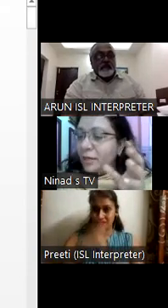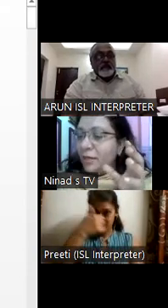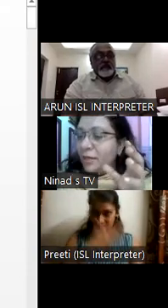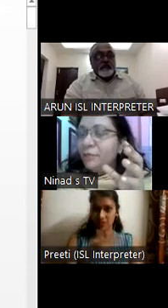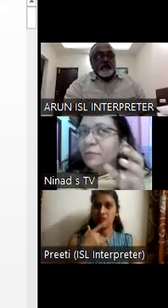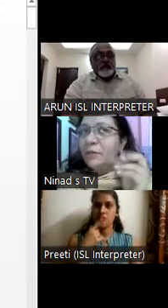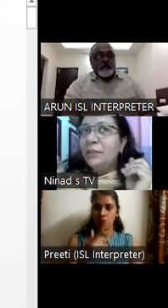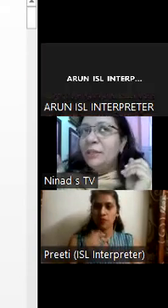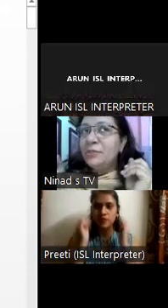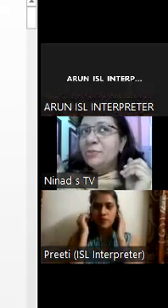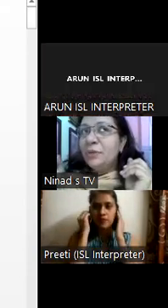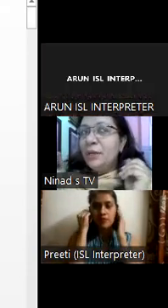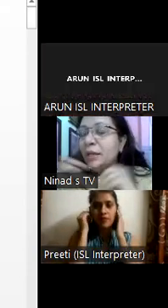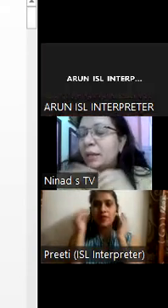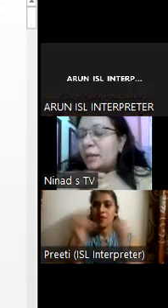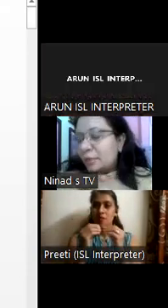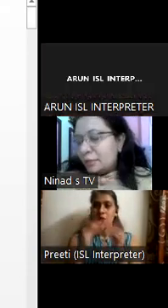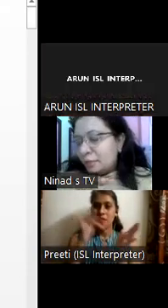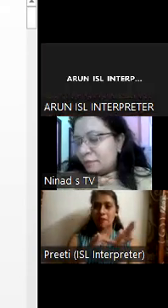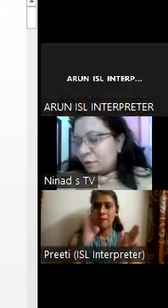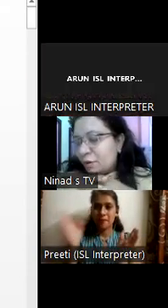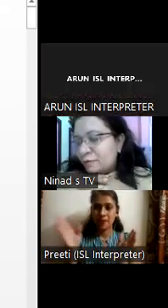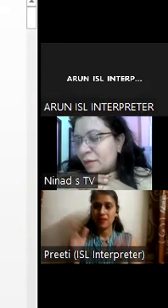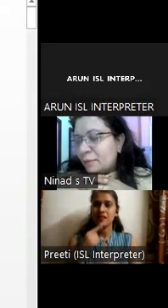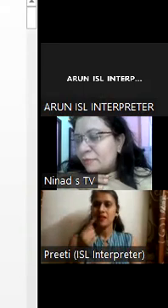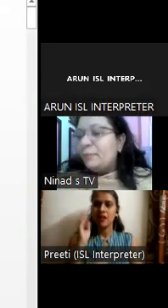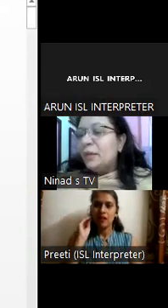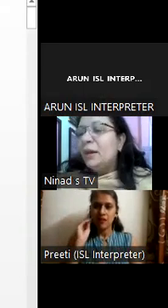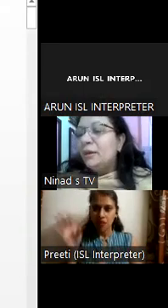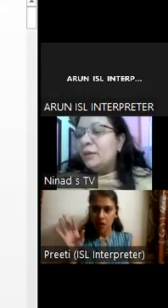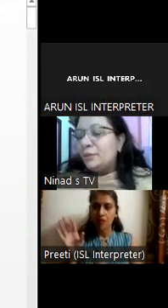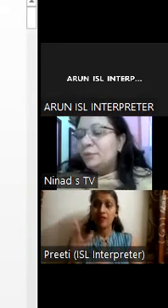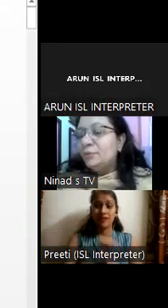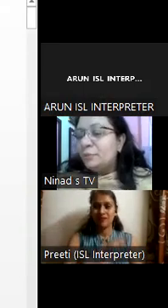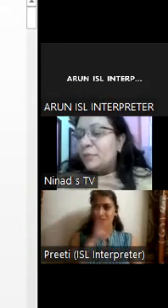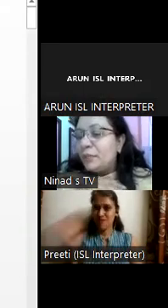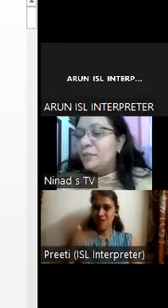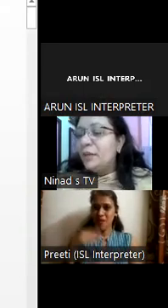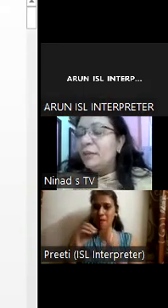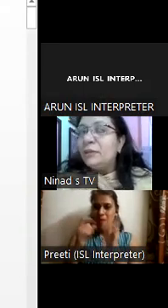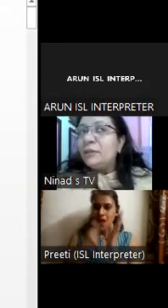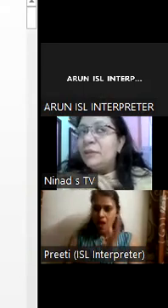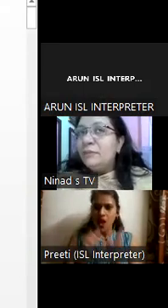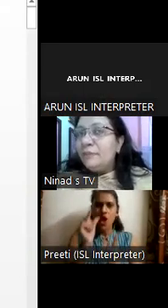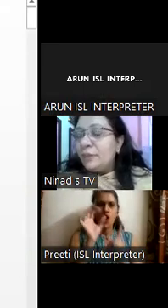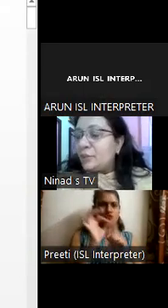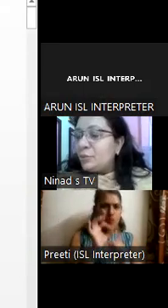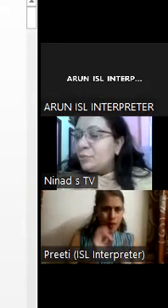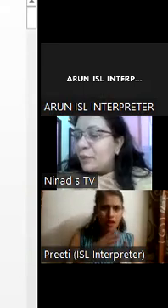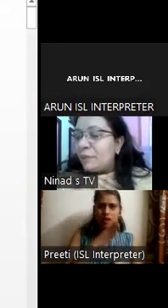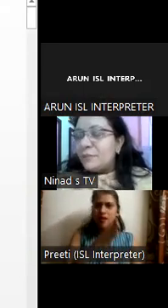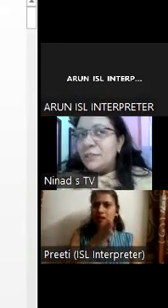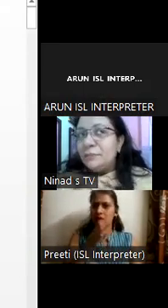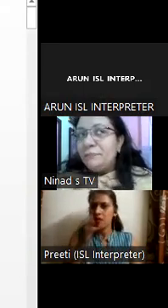this karkhana zari worker. And they used to, and at that time they were all coming from Bihar and Uttar Pradesh, and very